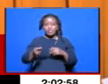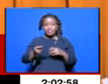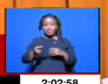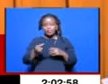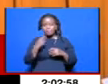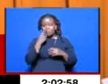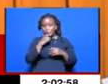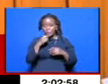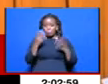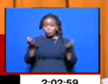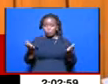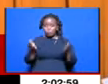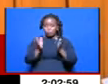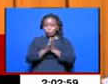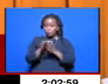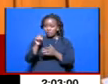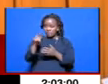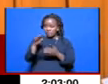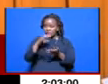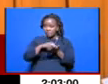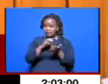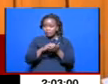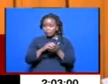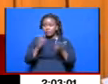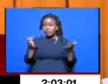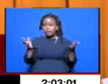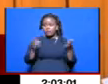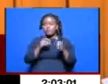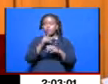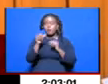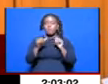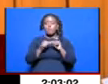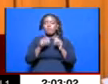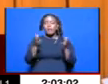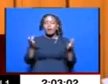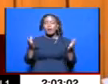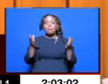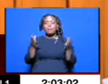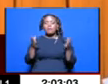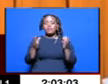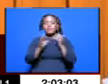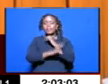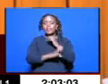the case of Golaknath versus State of Punjab,